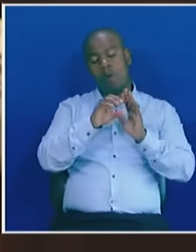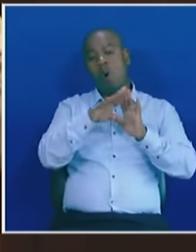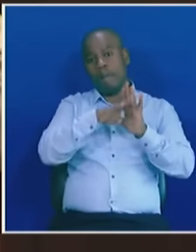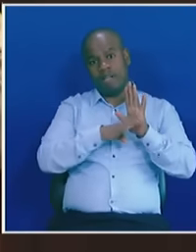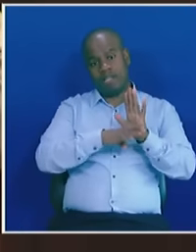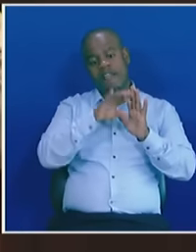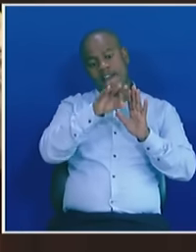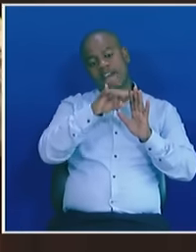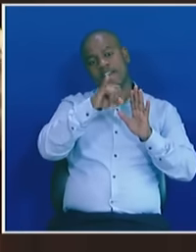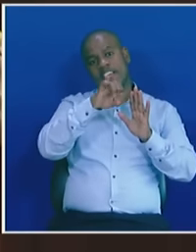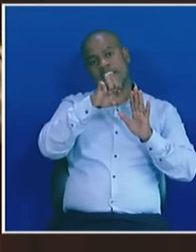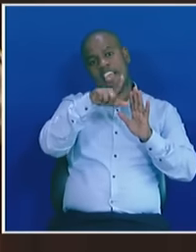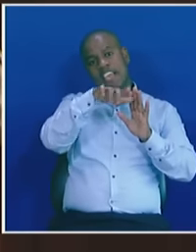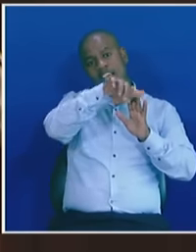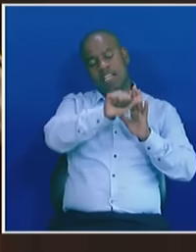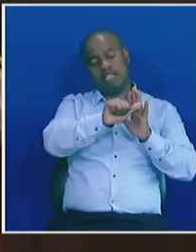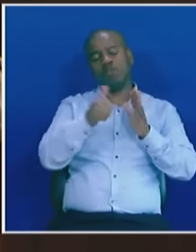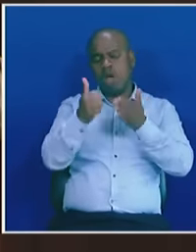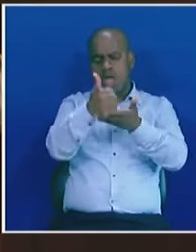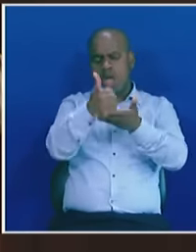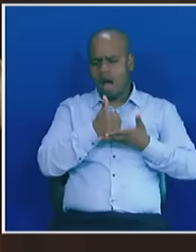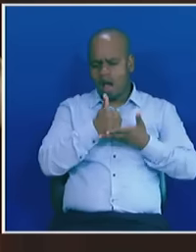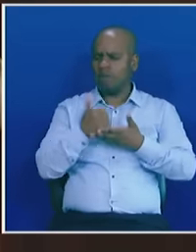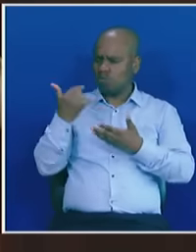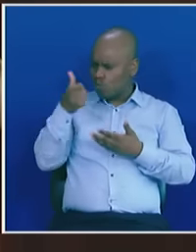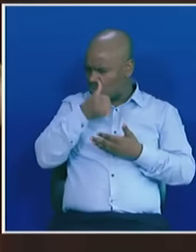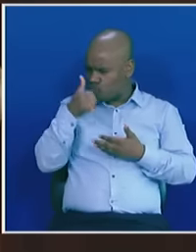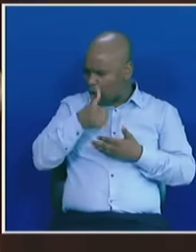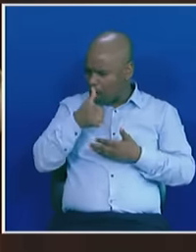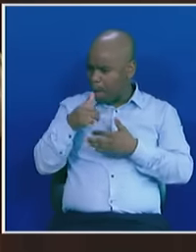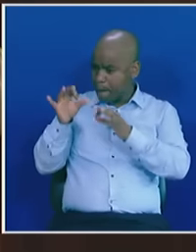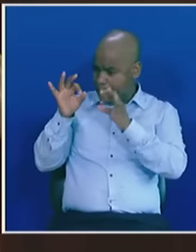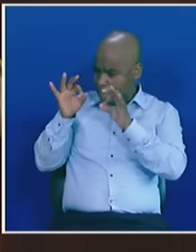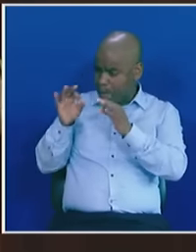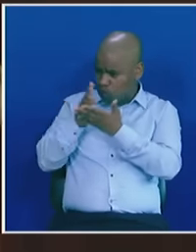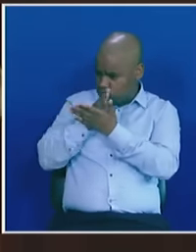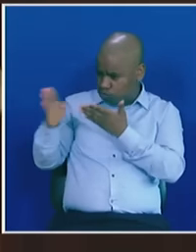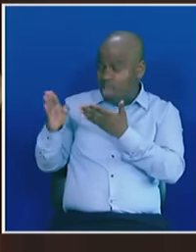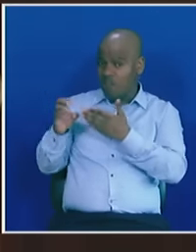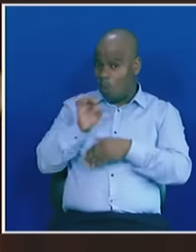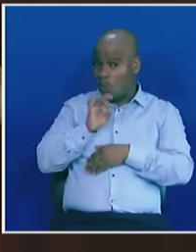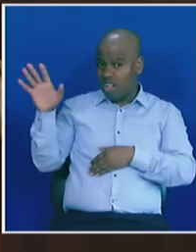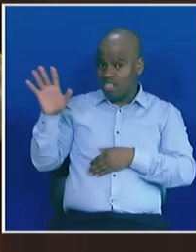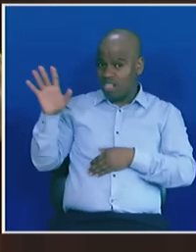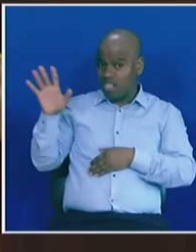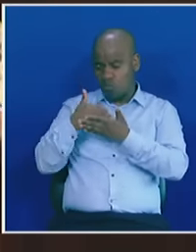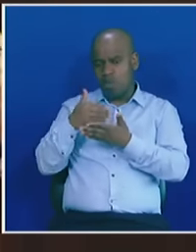assist us to fight crime in this country if it can be done once per quarter, Honorable